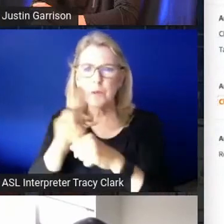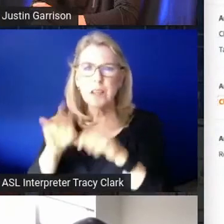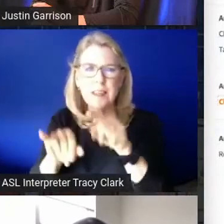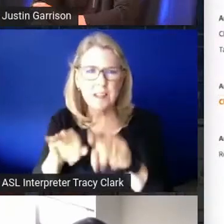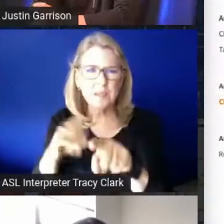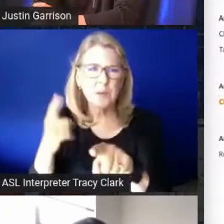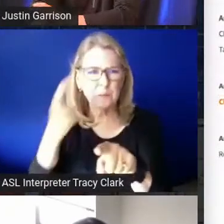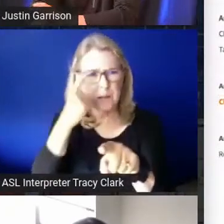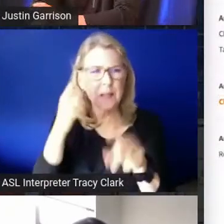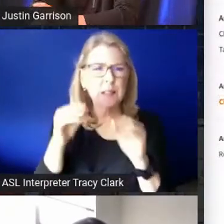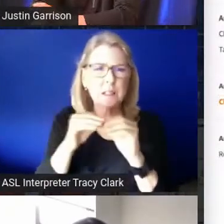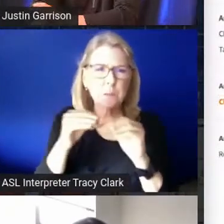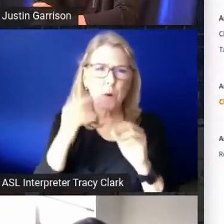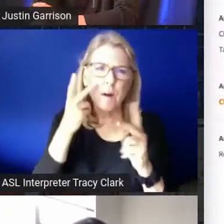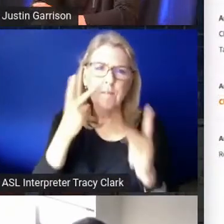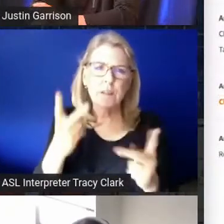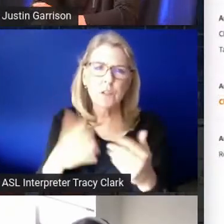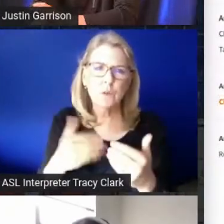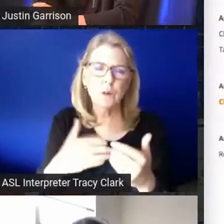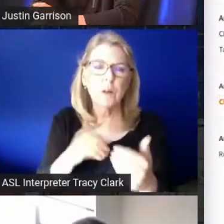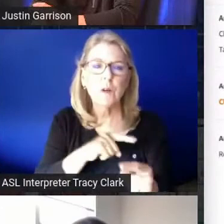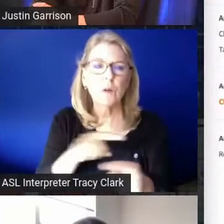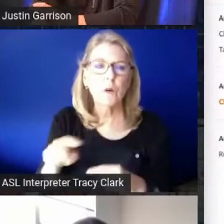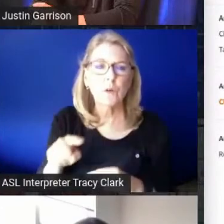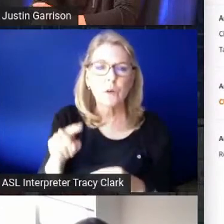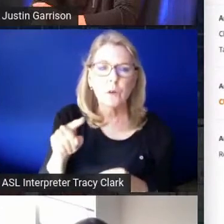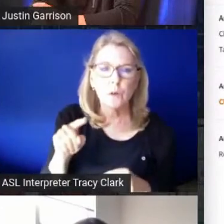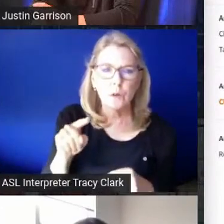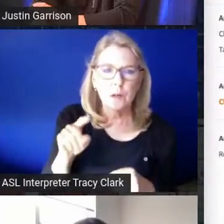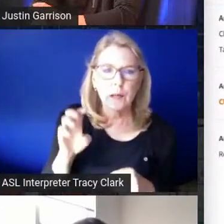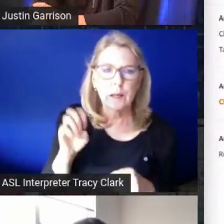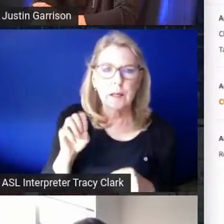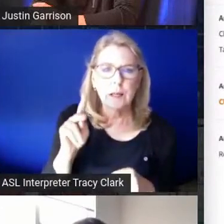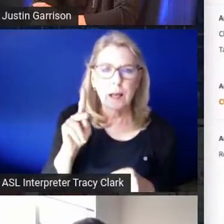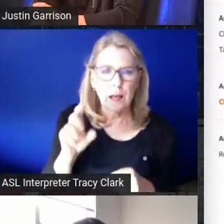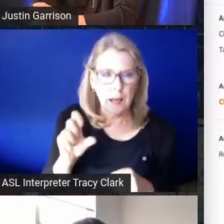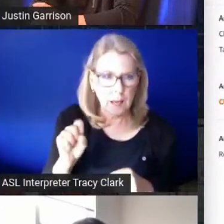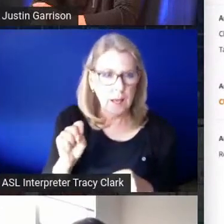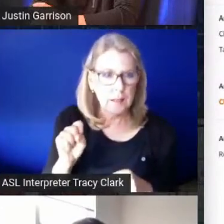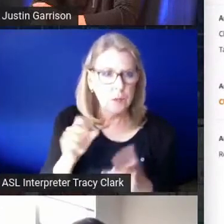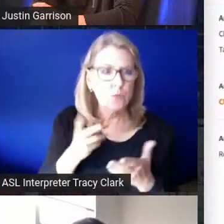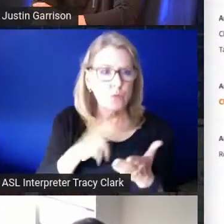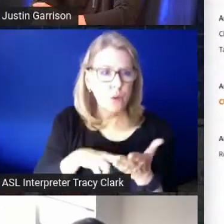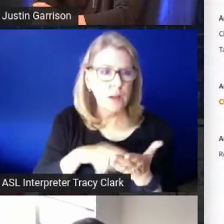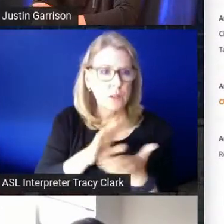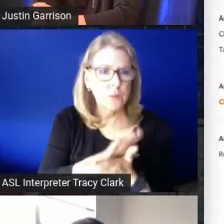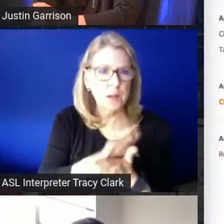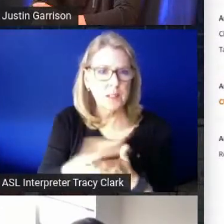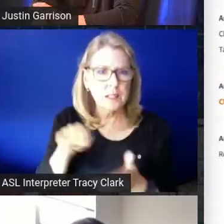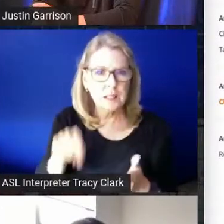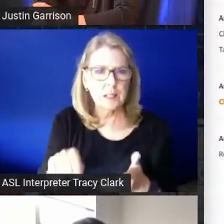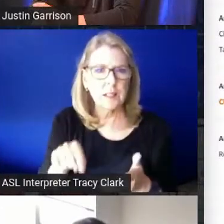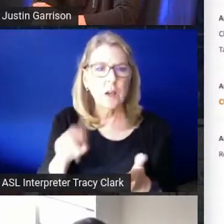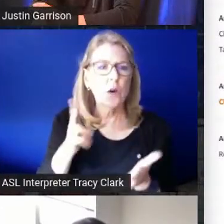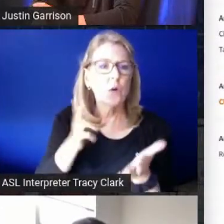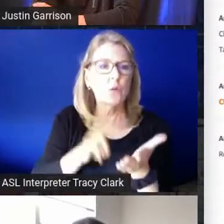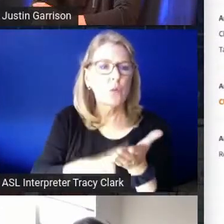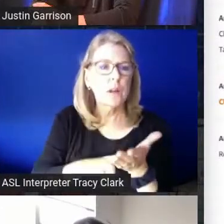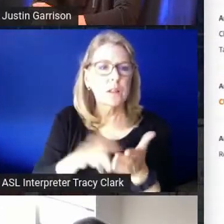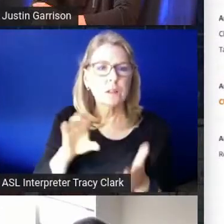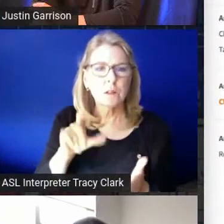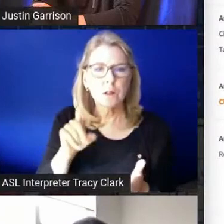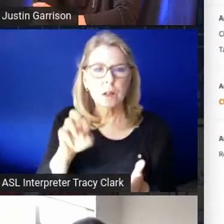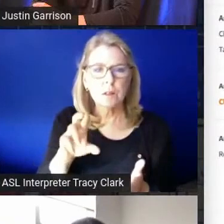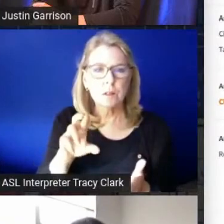can go to EKS main page and click Register Cluster. First, you can provide a name to identify your